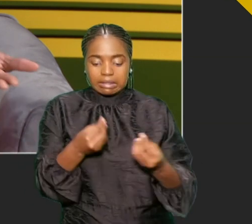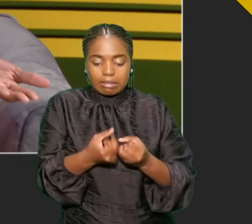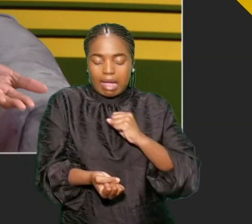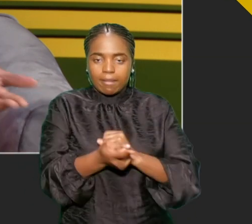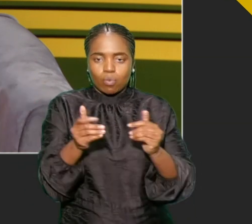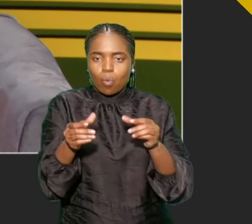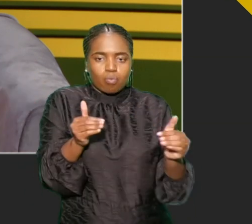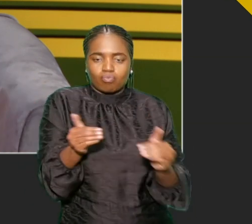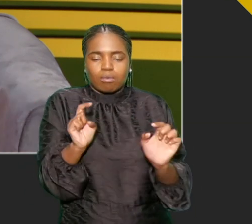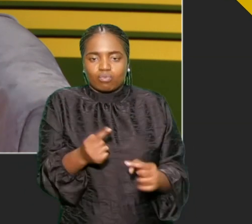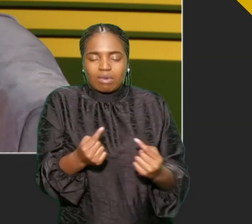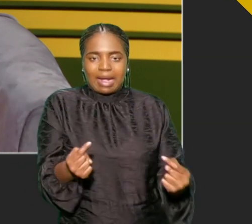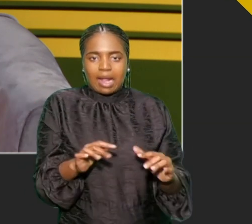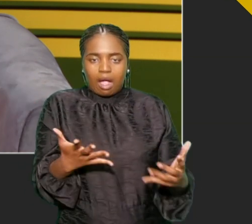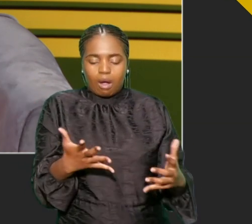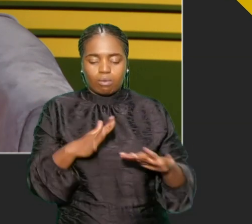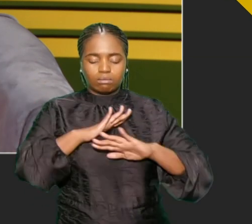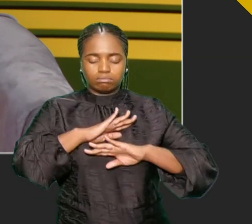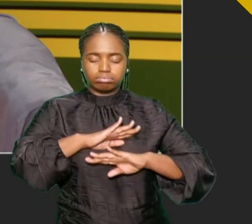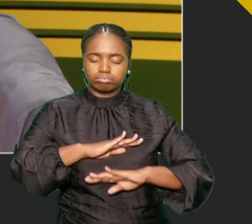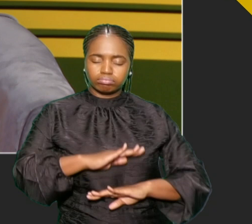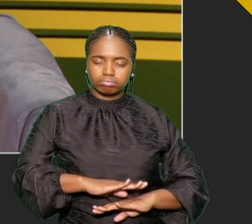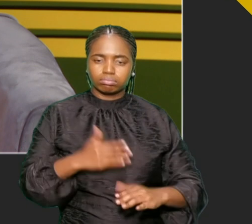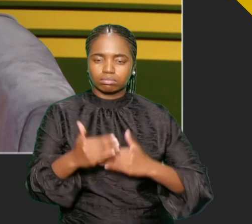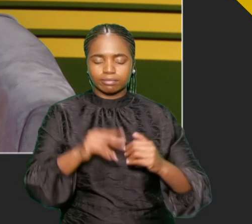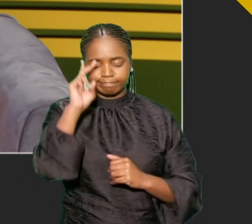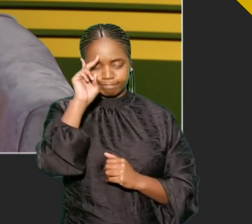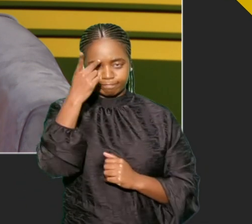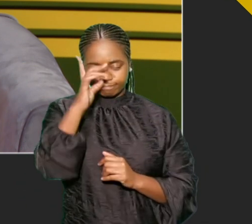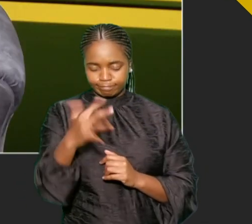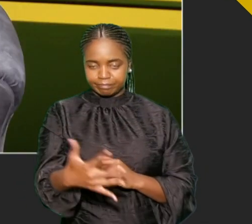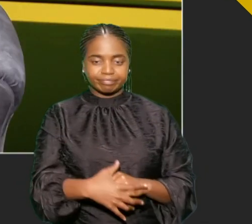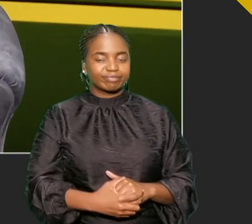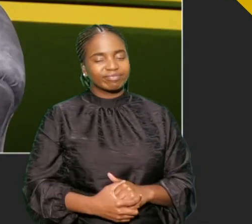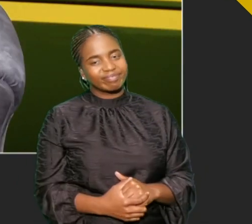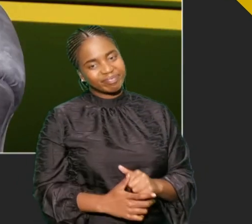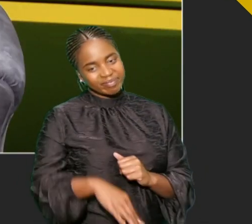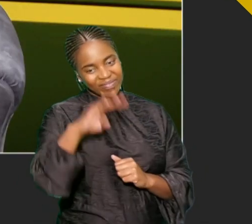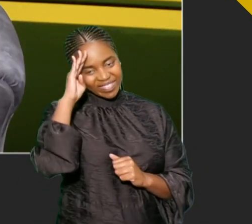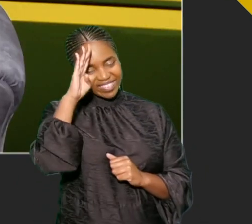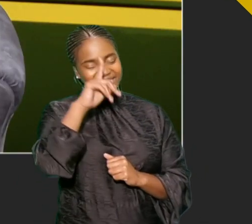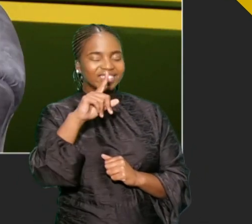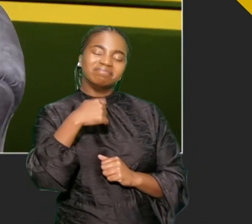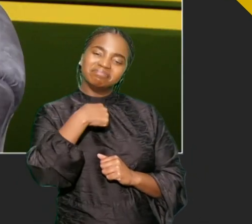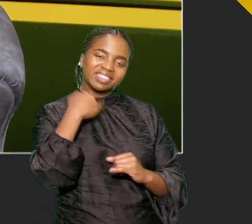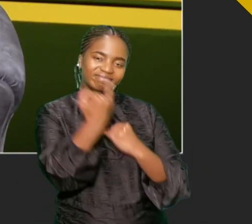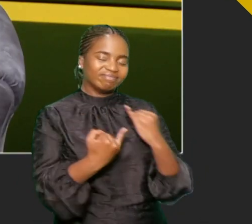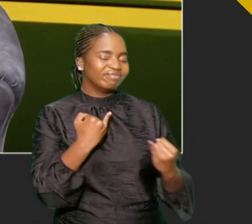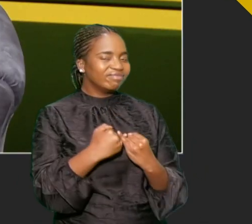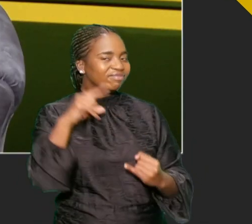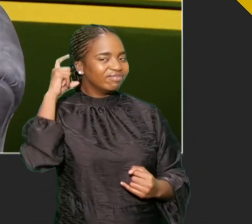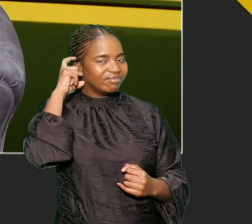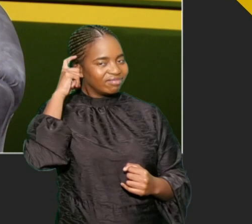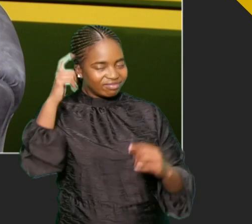and many ways of trying to cope and be able to have a changed mindset. Ngibingelele babukele emakhaya igambele dr. Kamiya